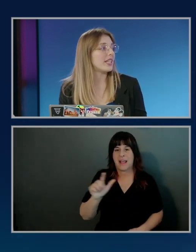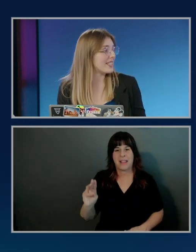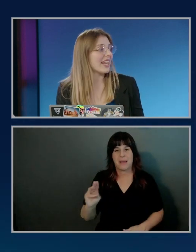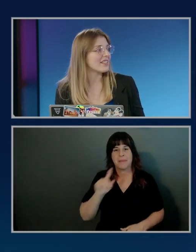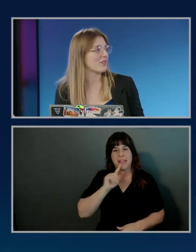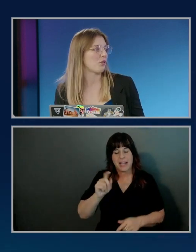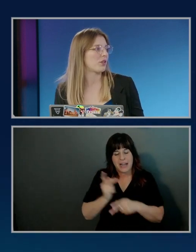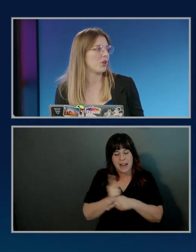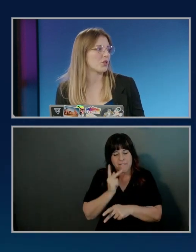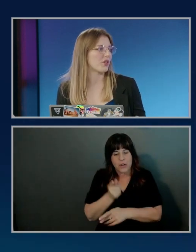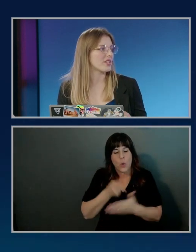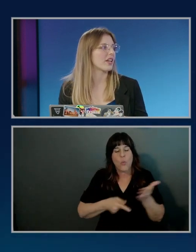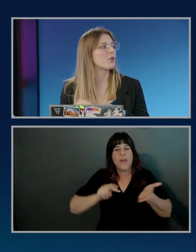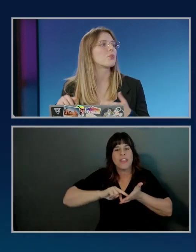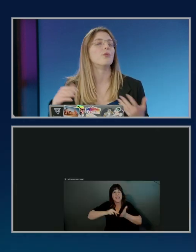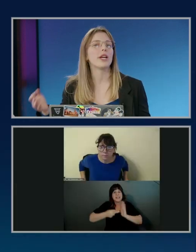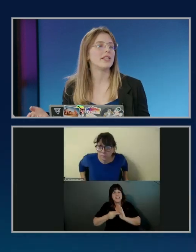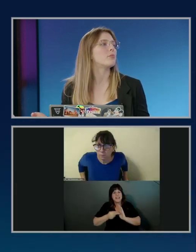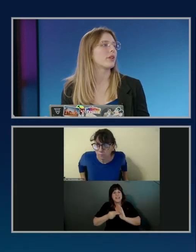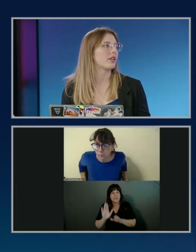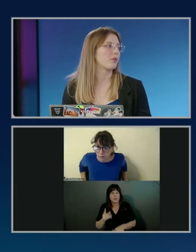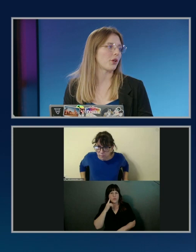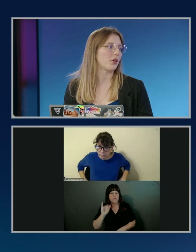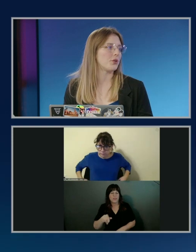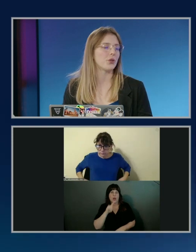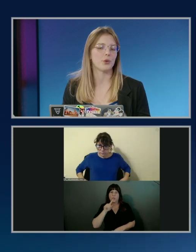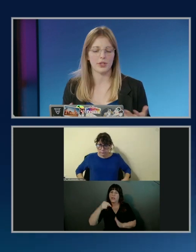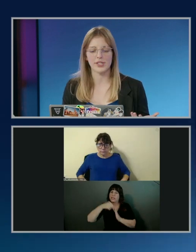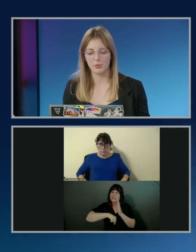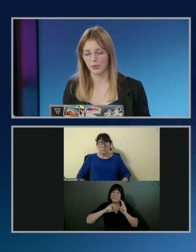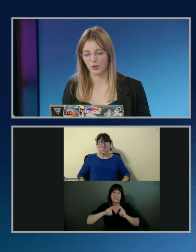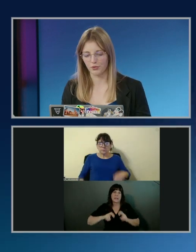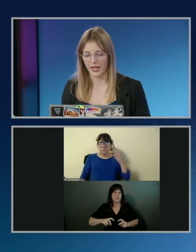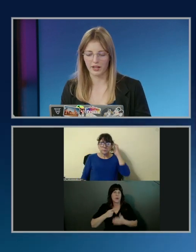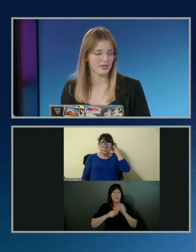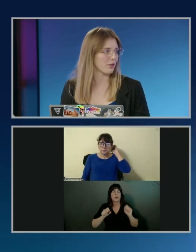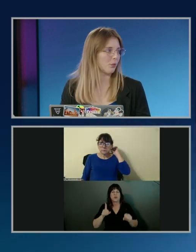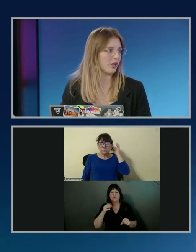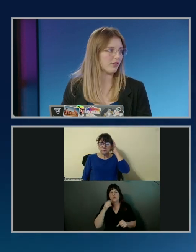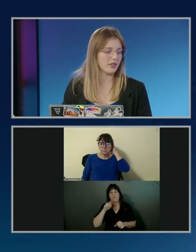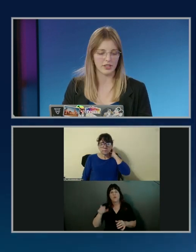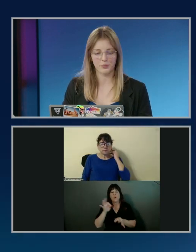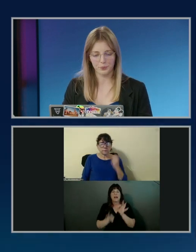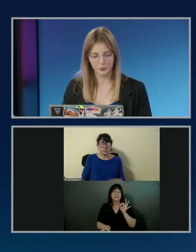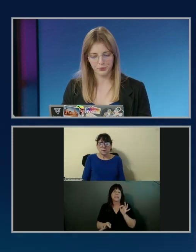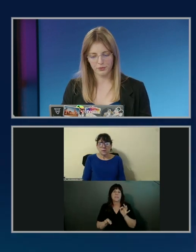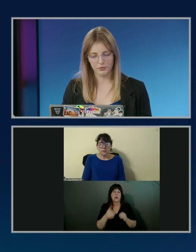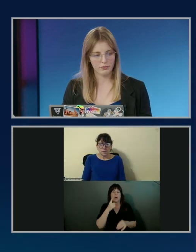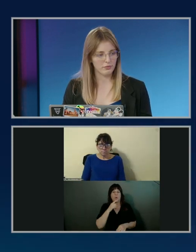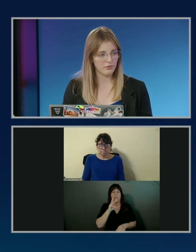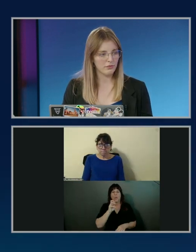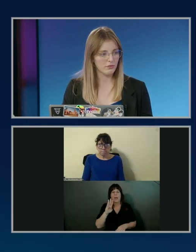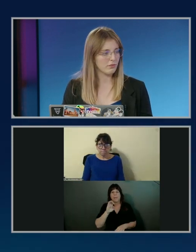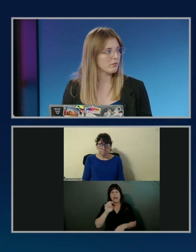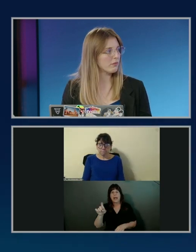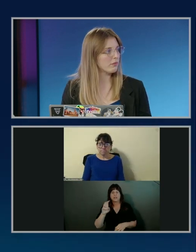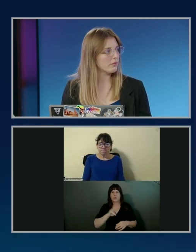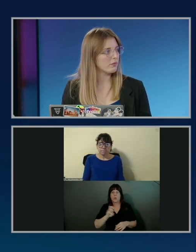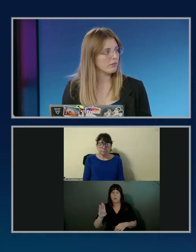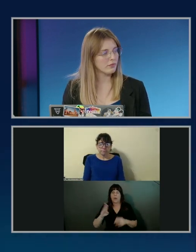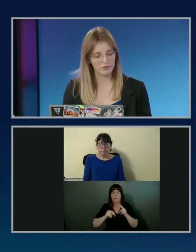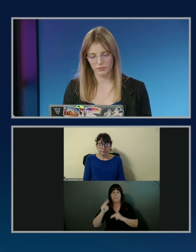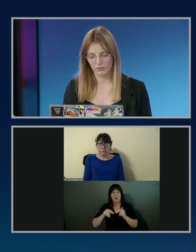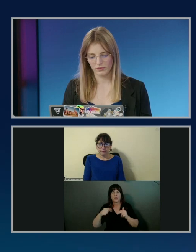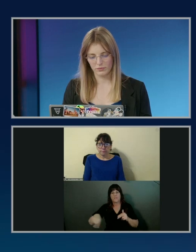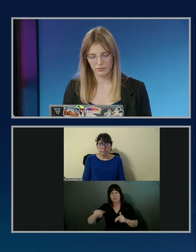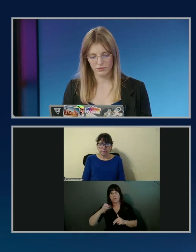out what the intent of the user is. That goes way deeper than what you could do with a simple regex or word filter. Yeah, somebody, Zephyroth in the chat